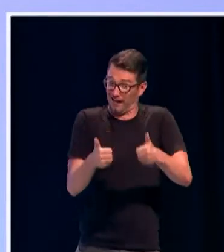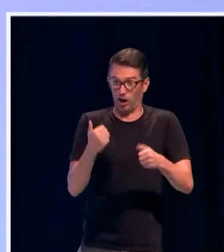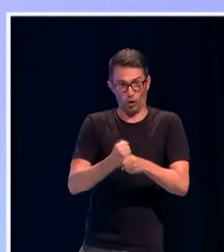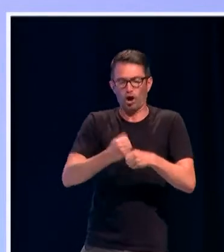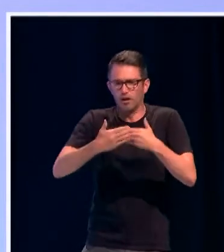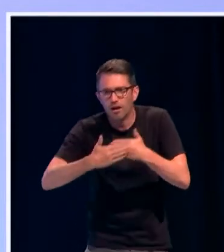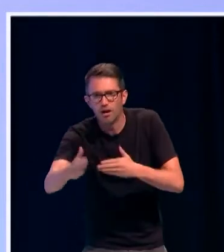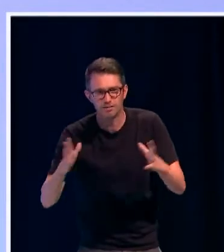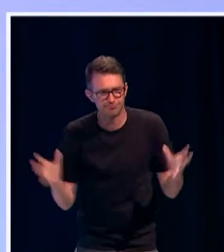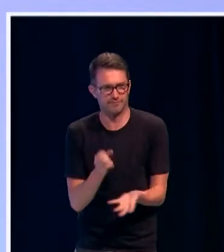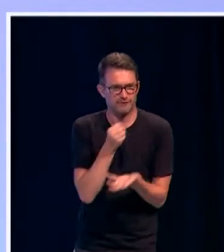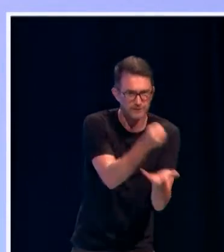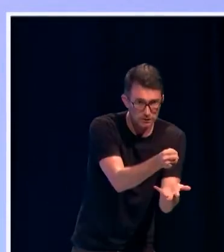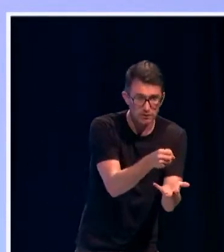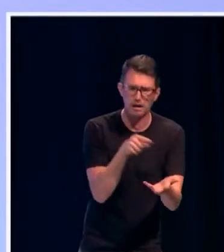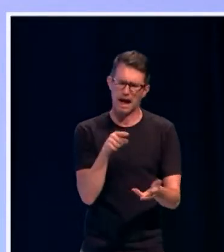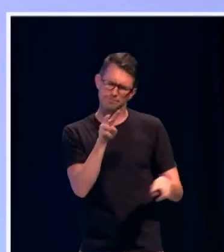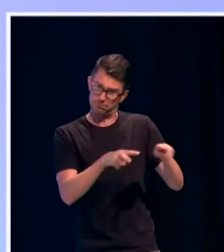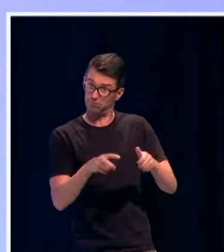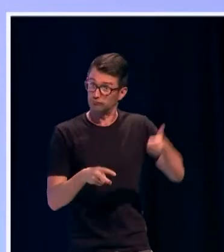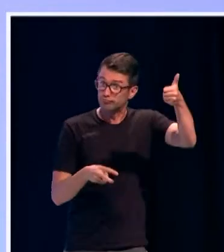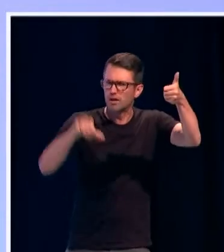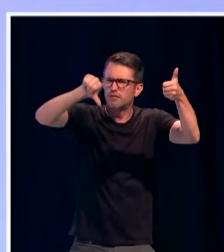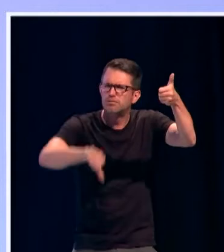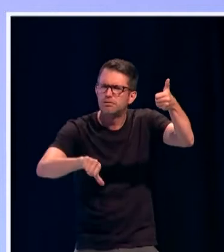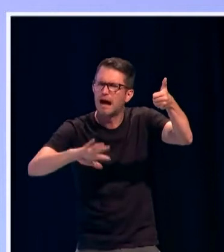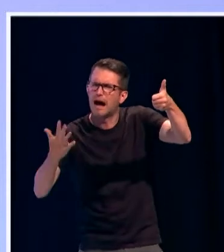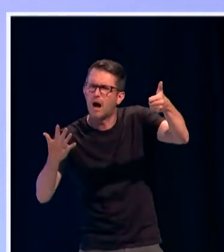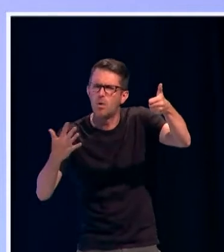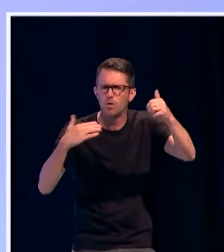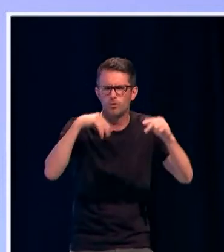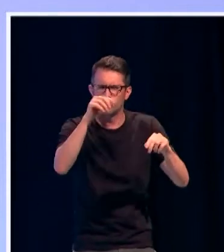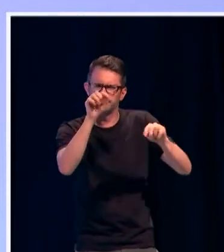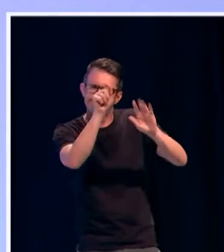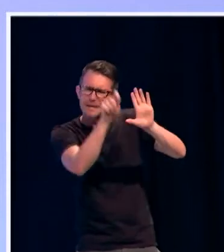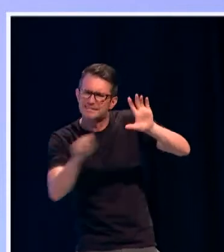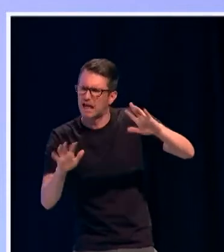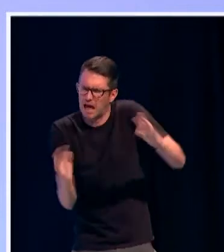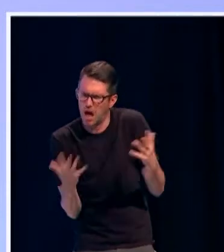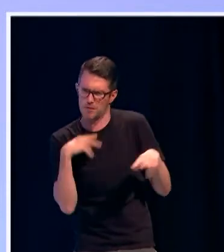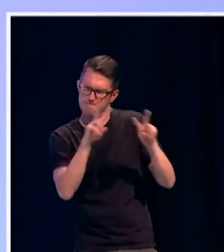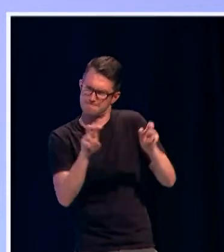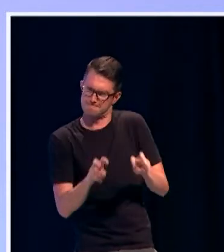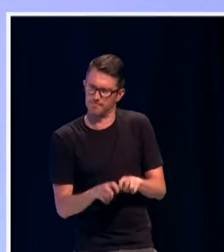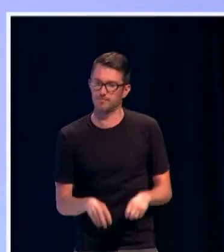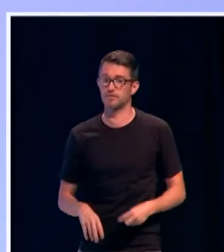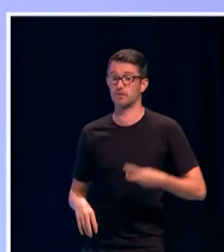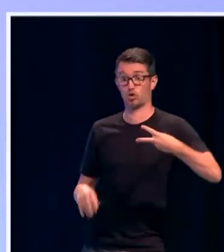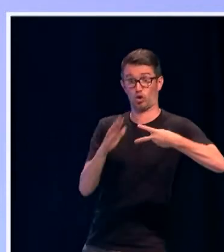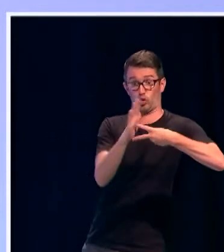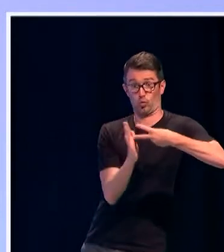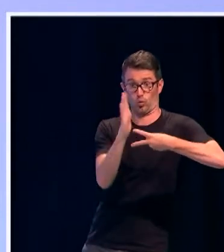disabilities in all our development efforts. The first of these proxy measures assesses how well